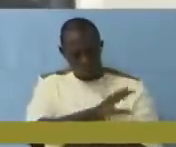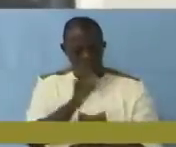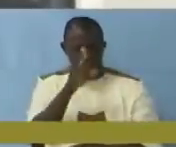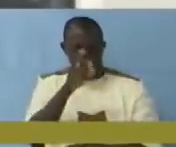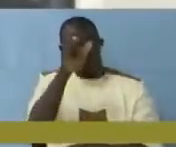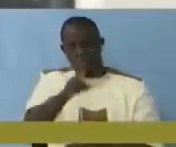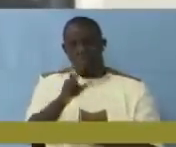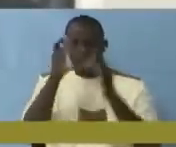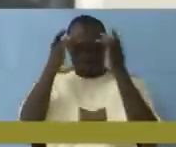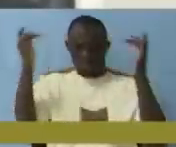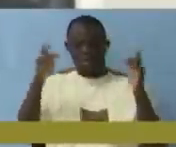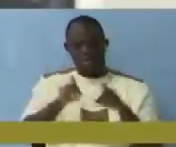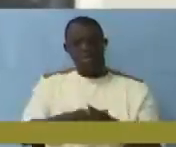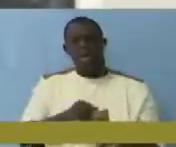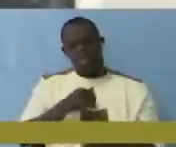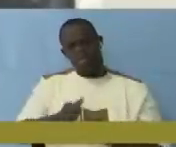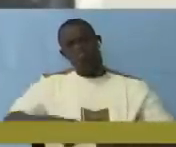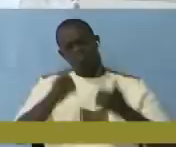good.